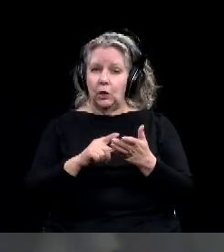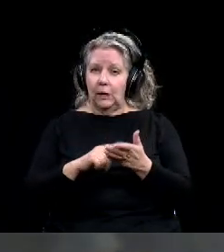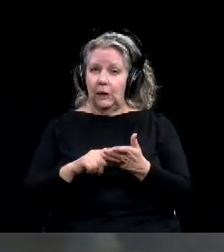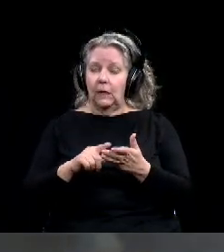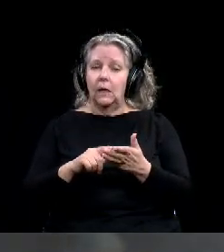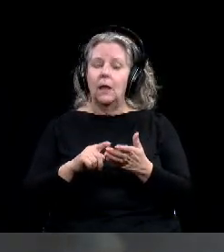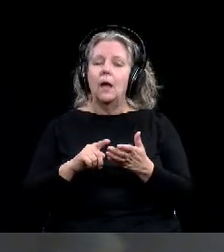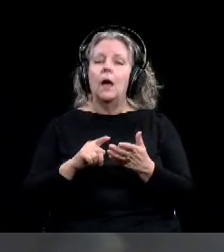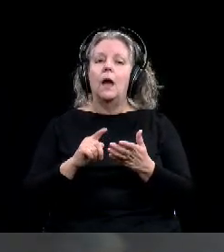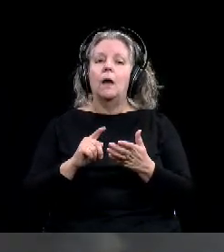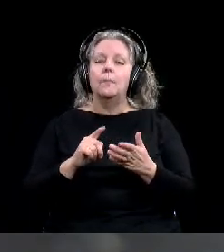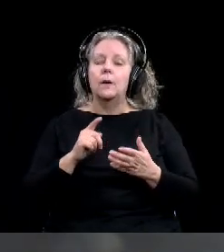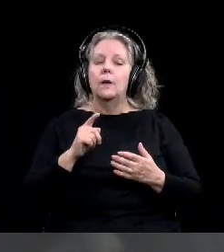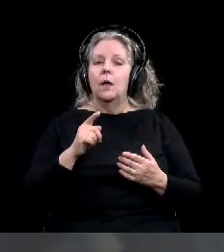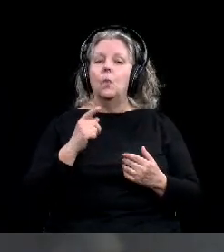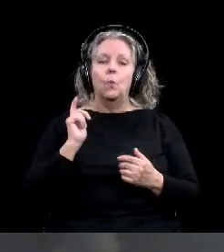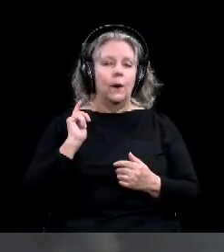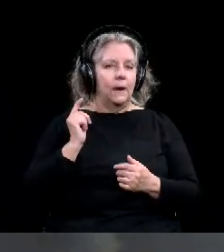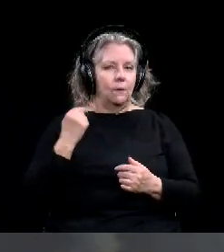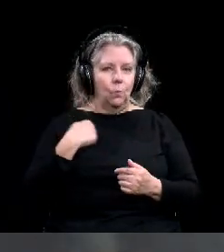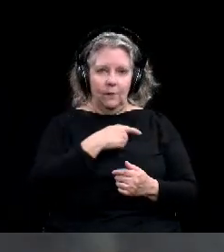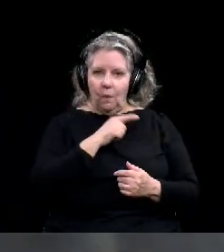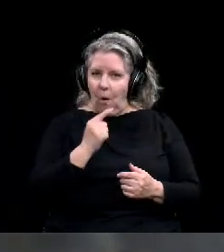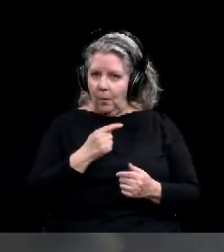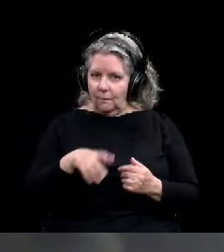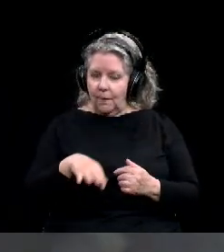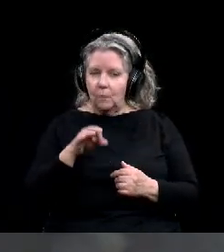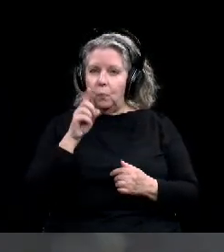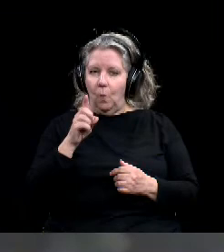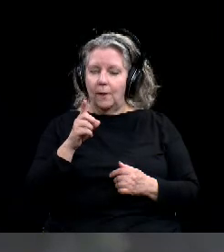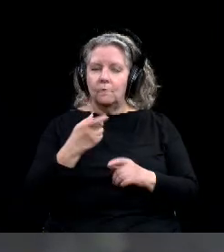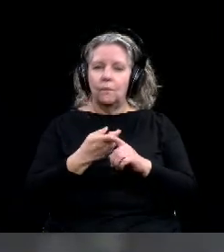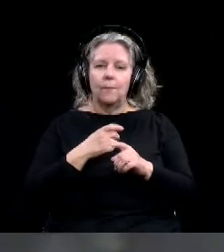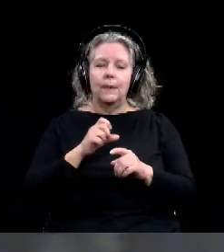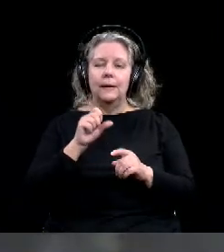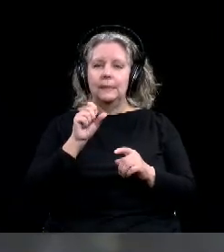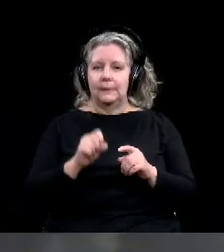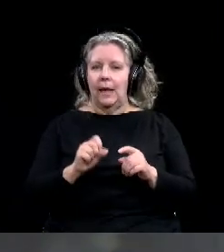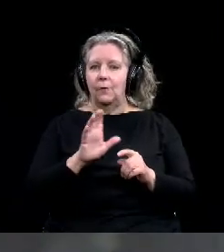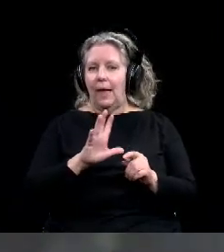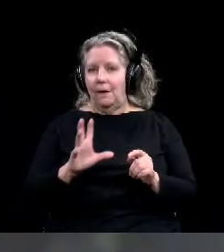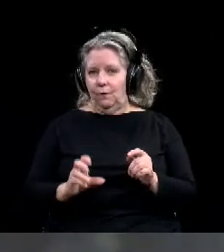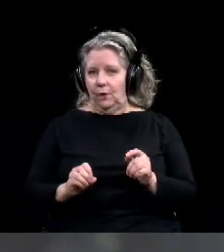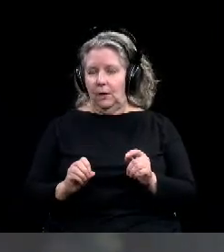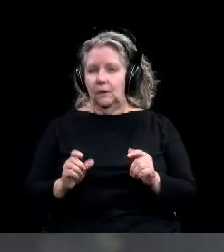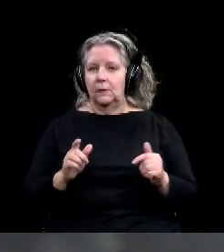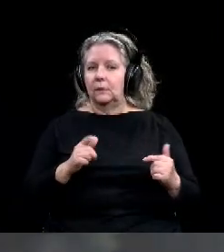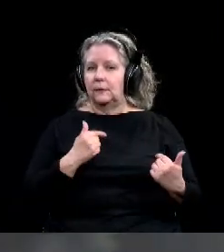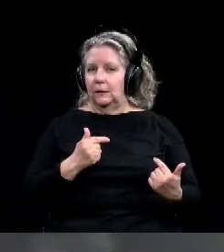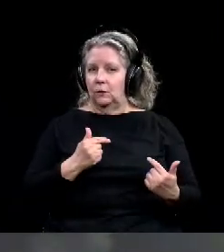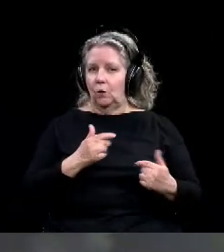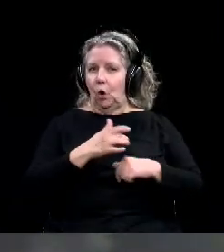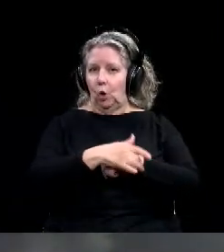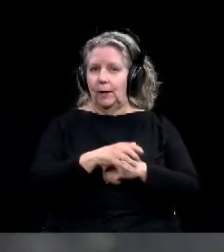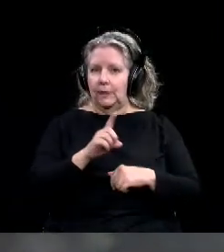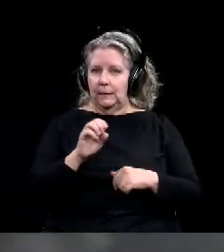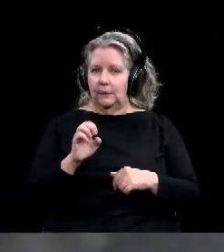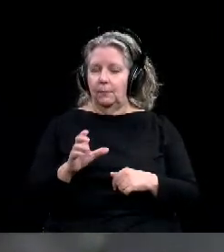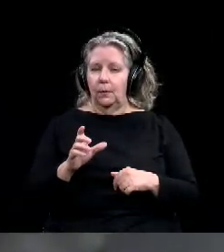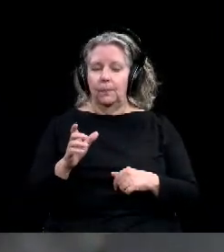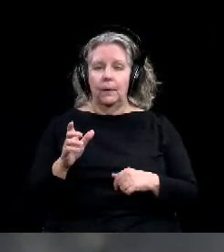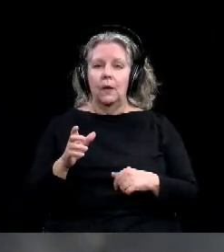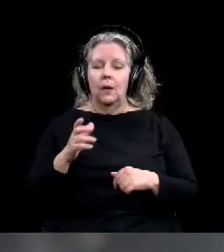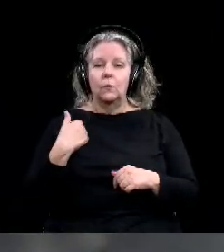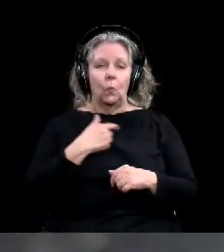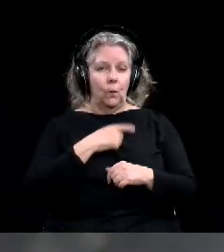in early December. So as Dr. Griggs said, we are not going to be unique in our location. We will